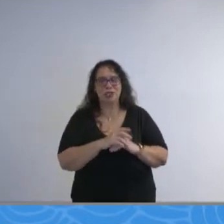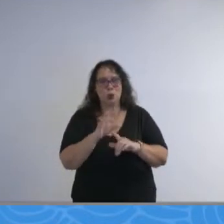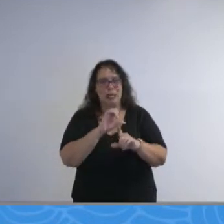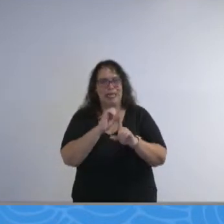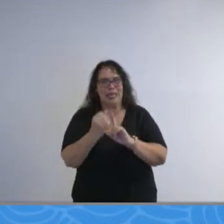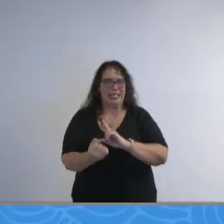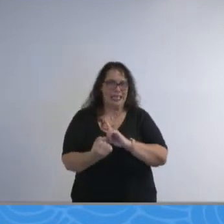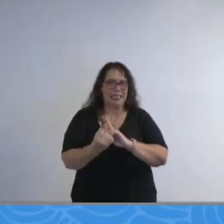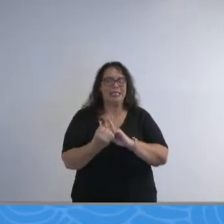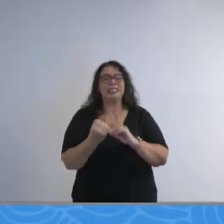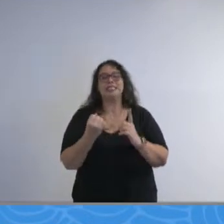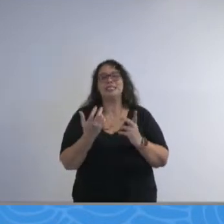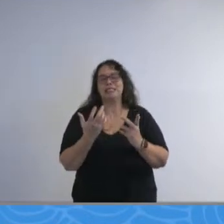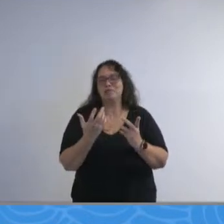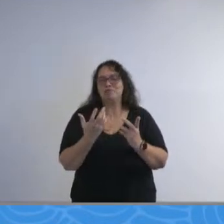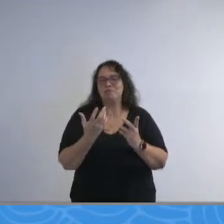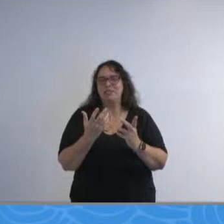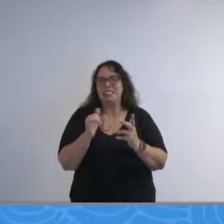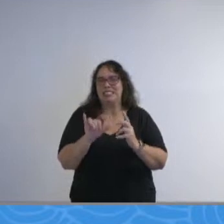it in-house.